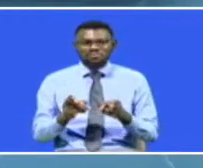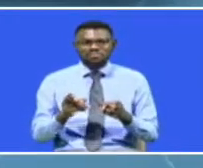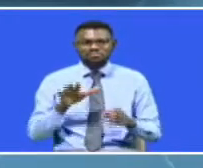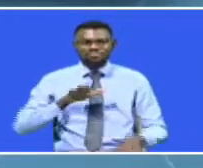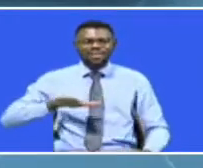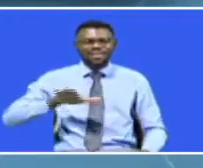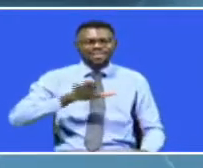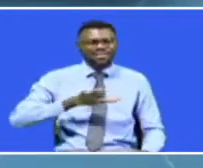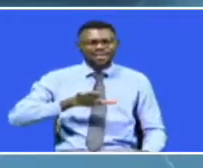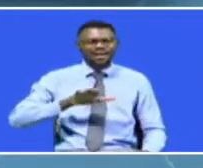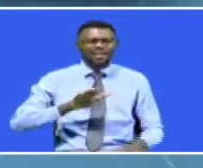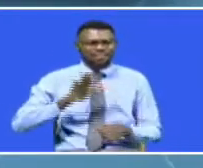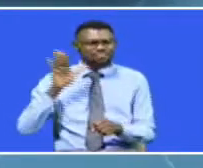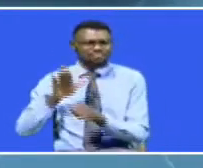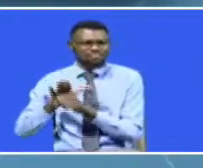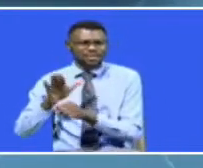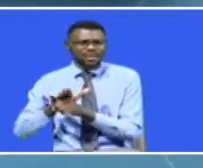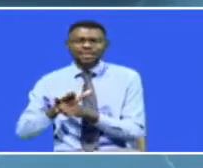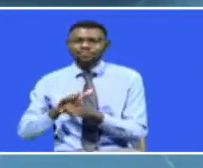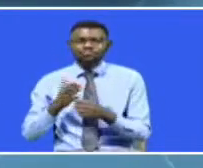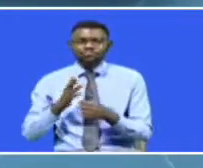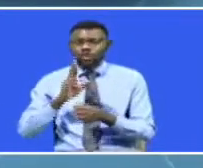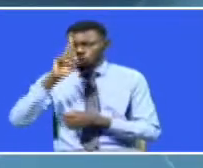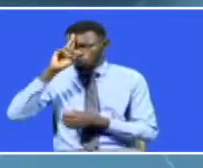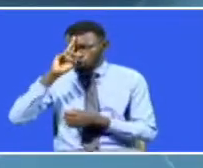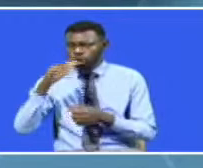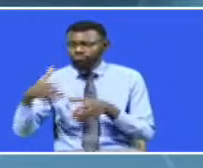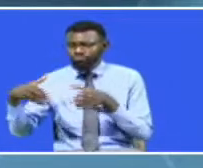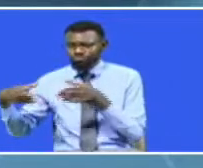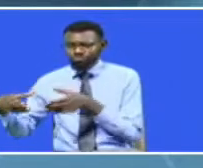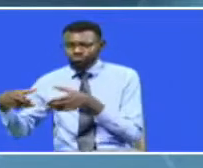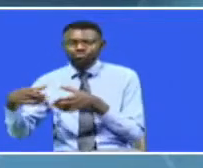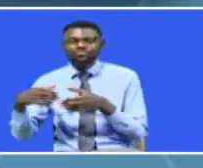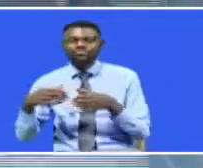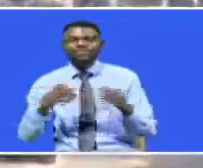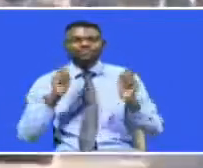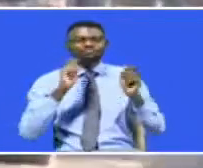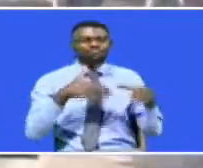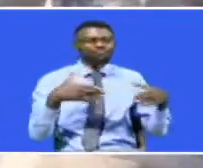region, which experienced a running battles between police and protesters.